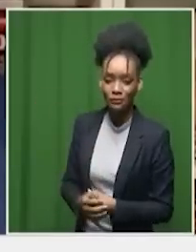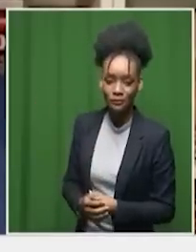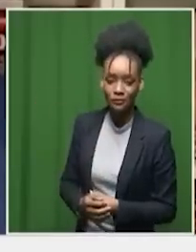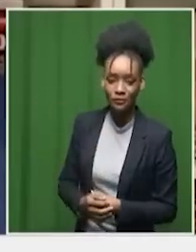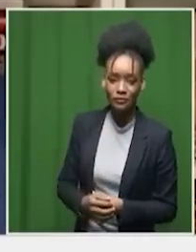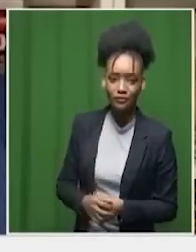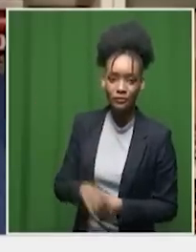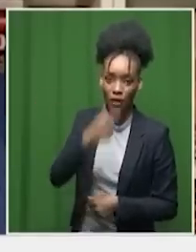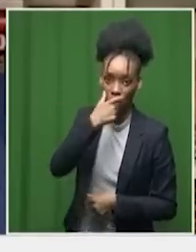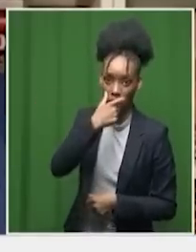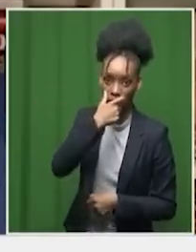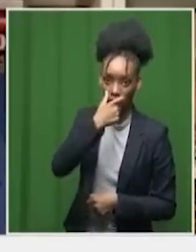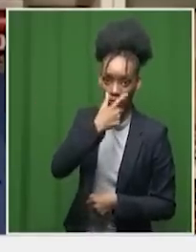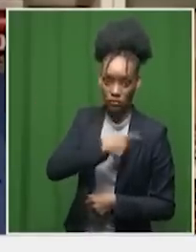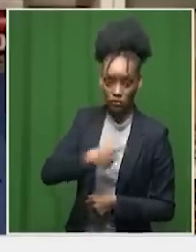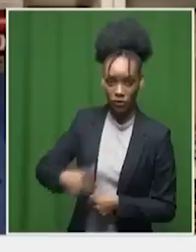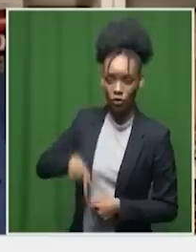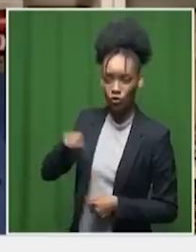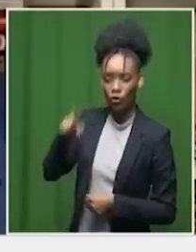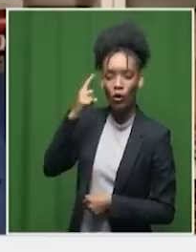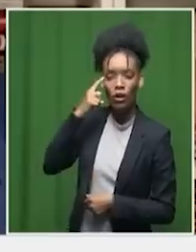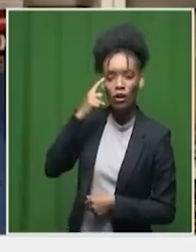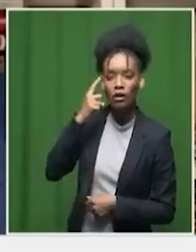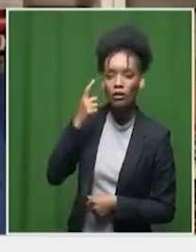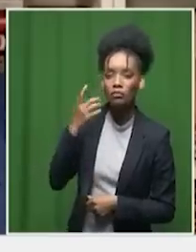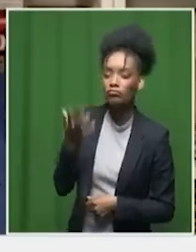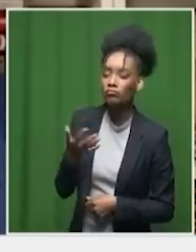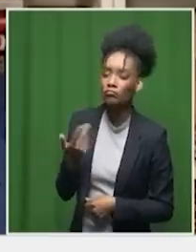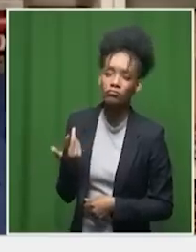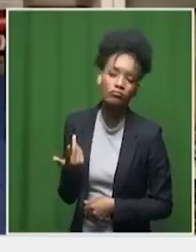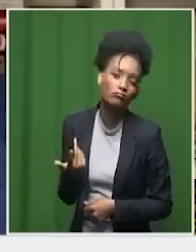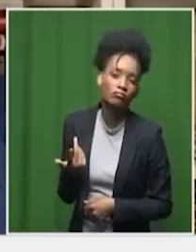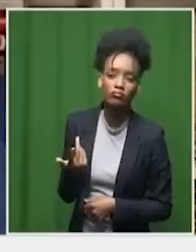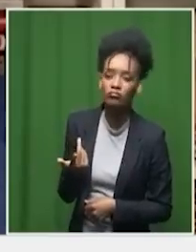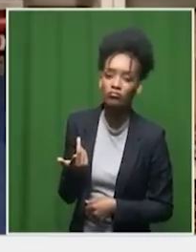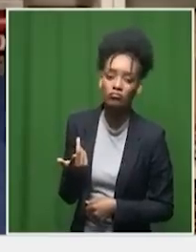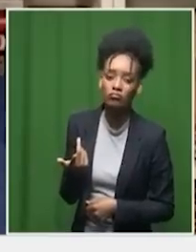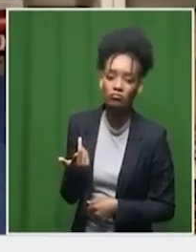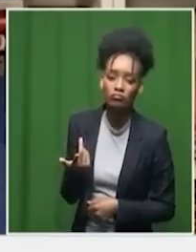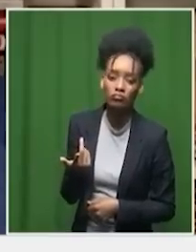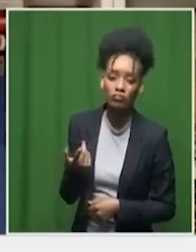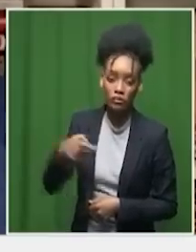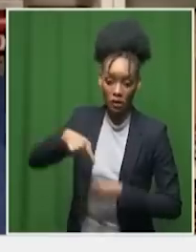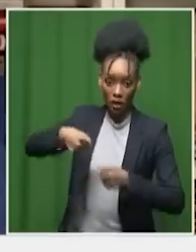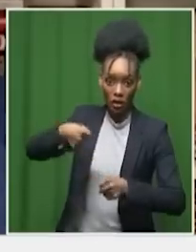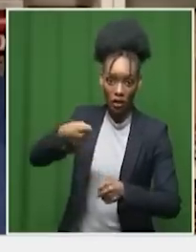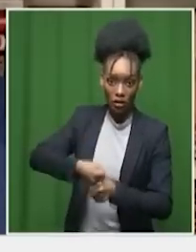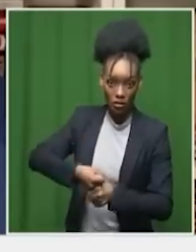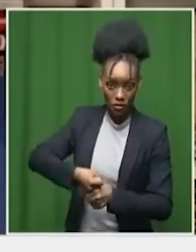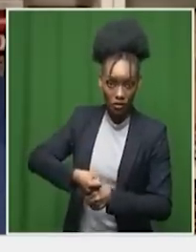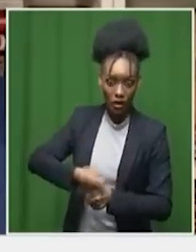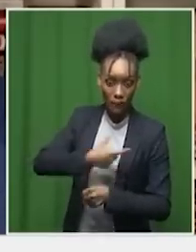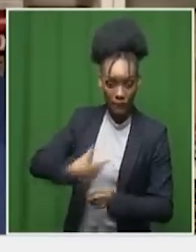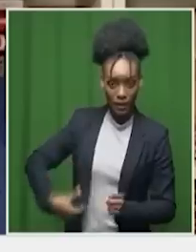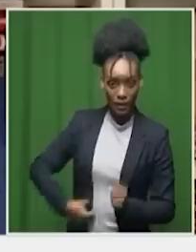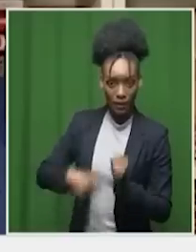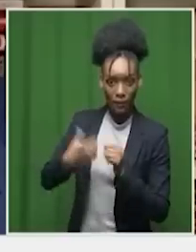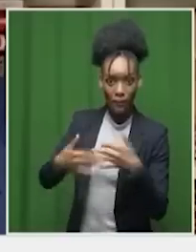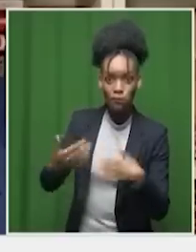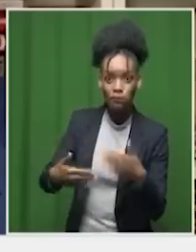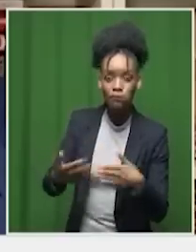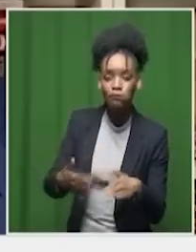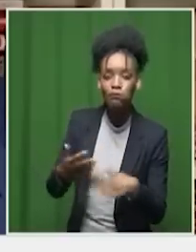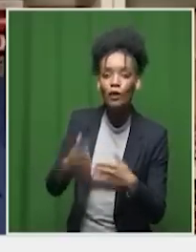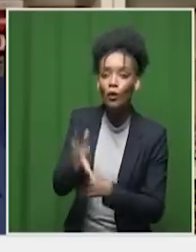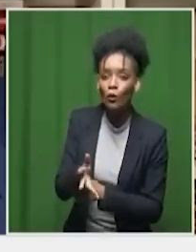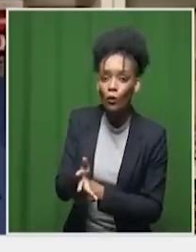President Cyril Ramaphosa, in your view, make it to the end of this year as President of South Africa, or at very